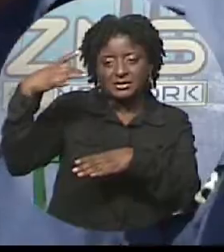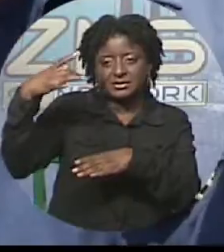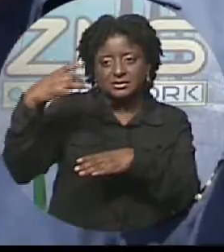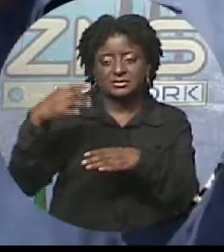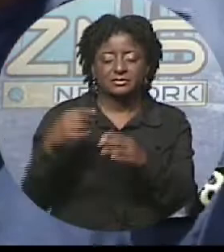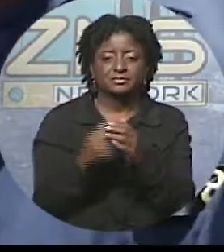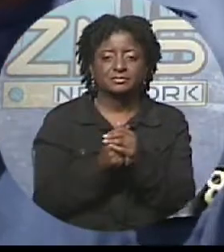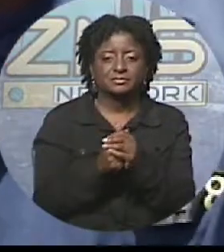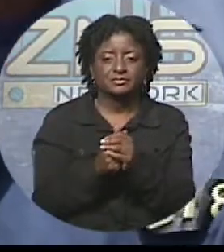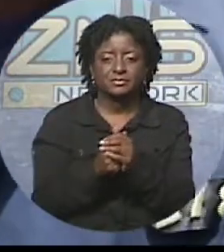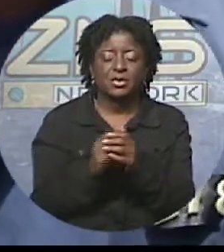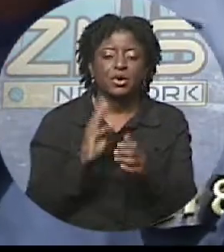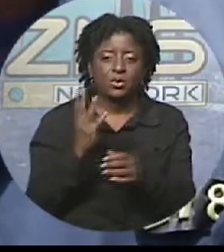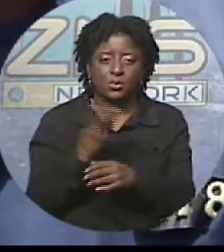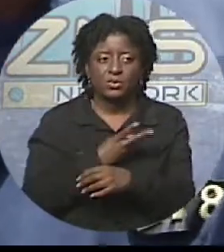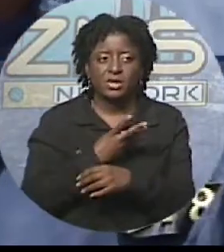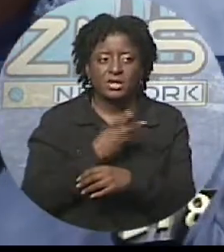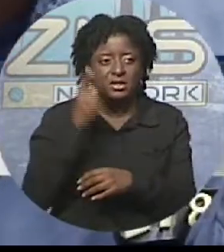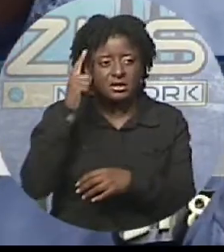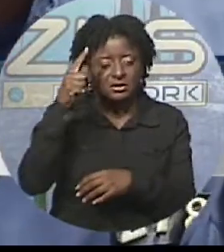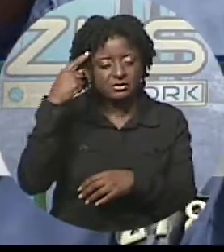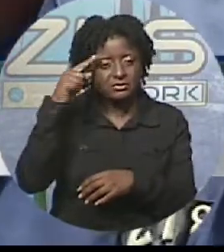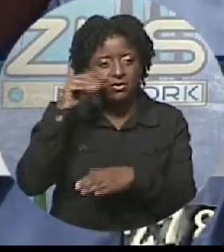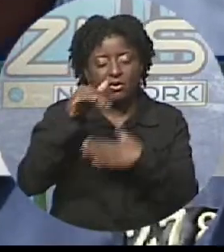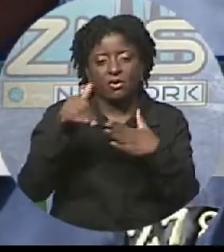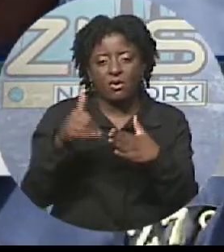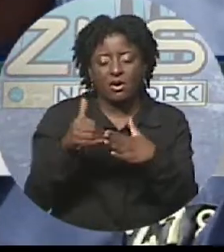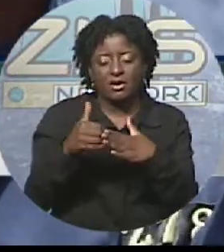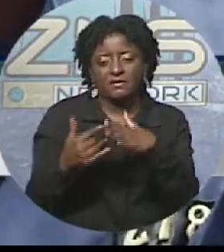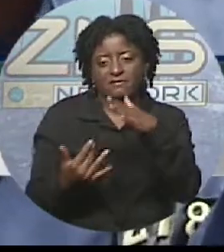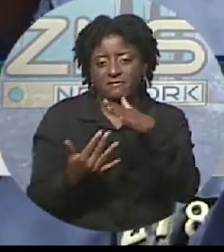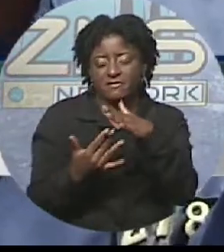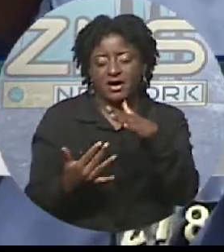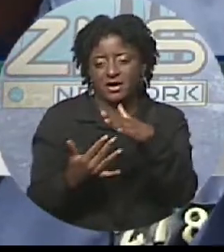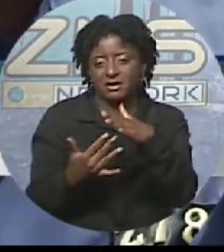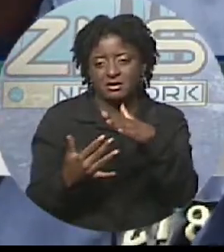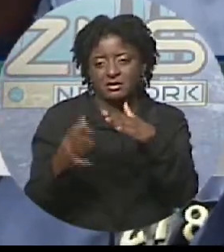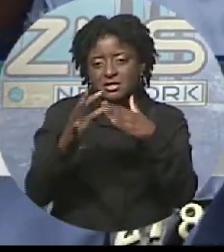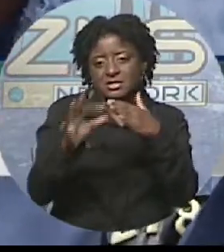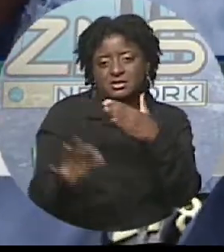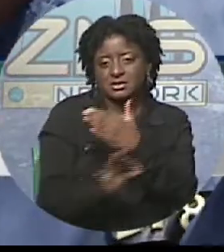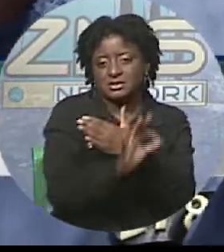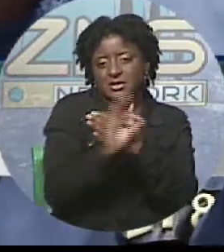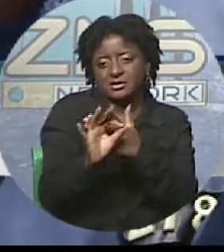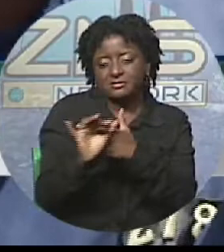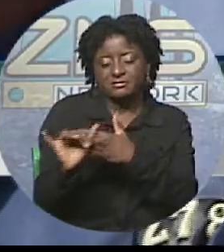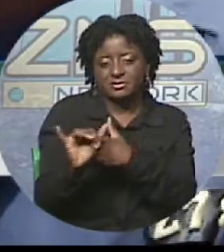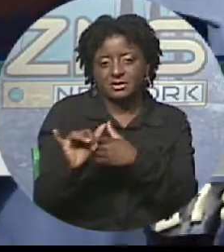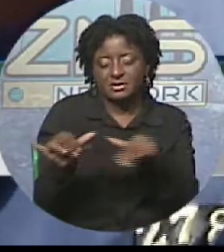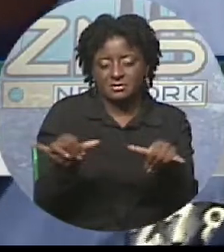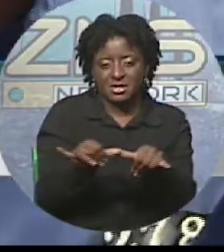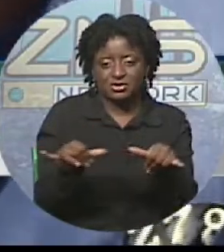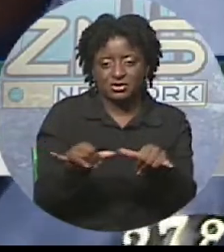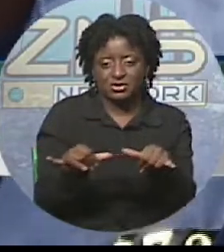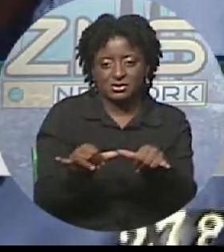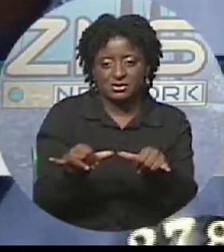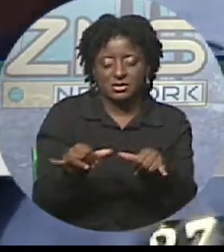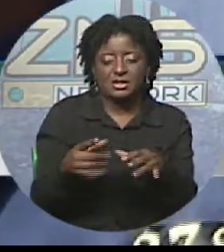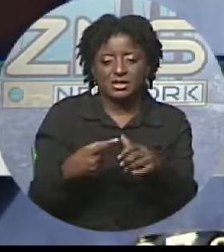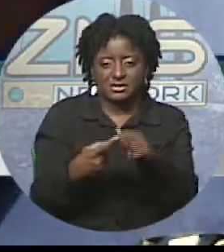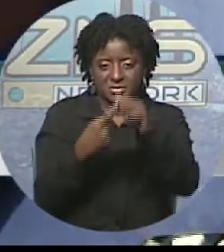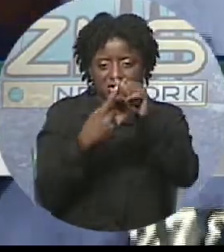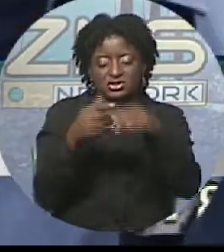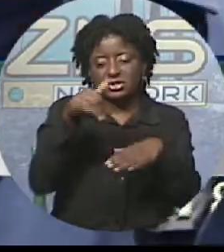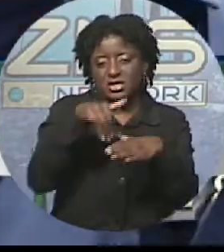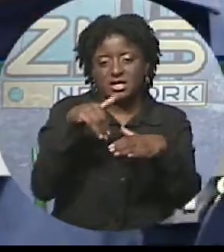What we were checking for is all of the fire safety measures that should be in place, particularly in the restaurants.